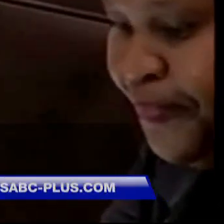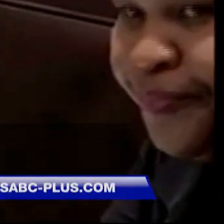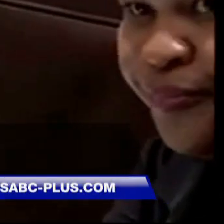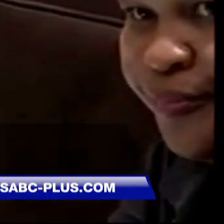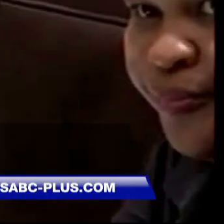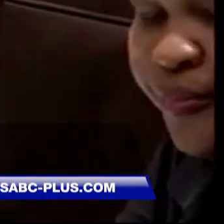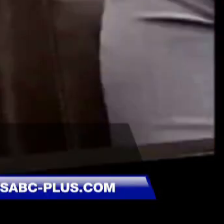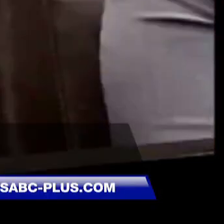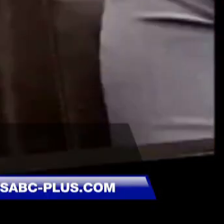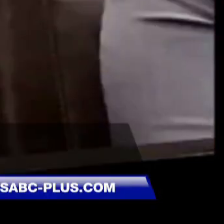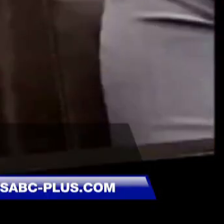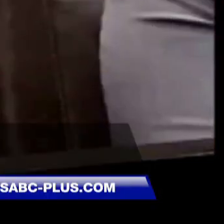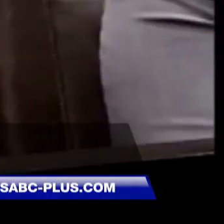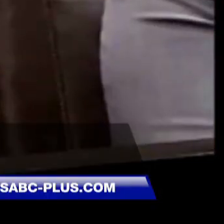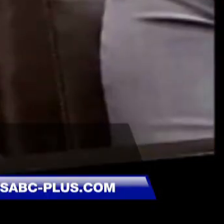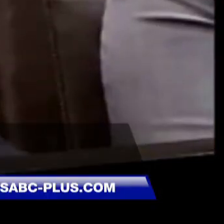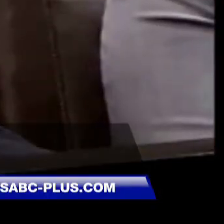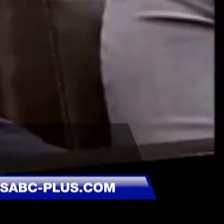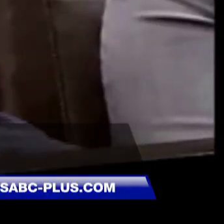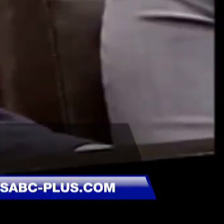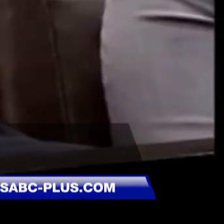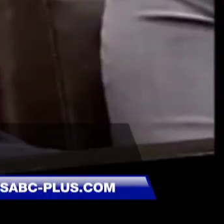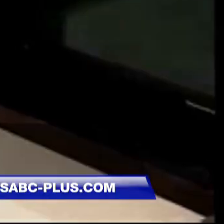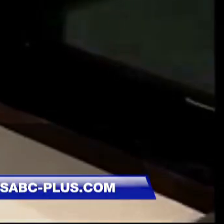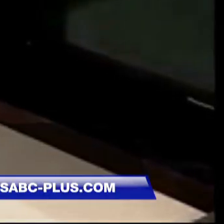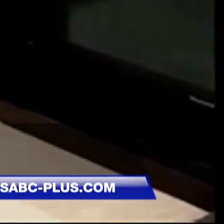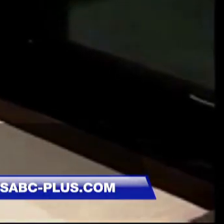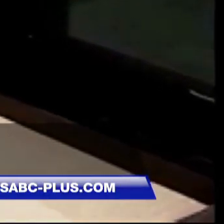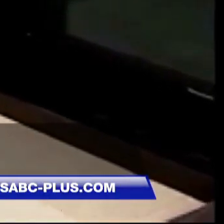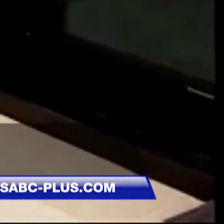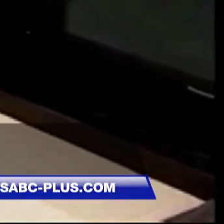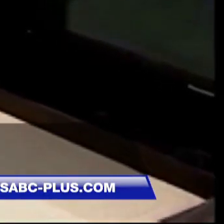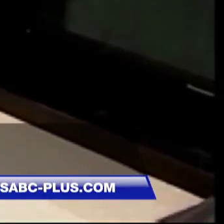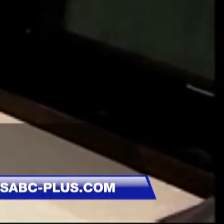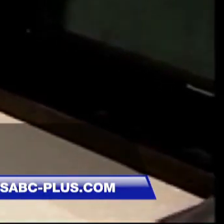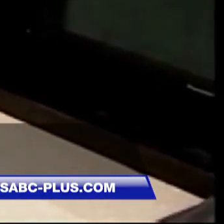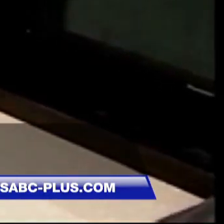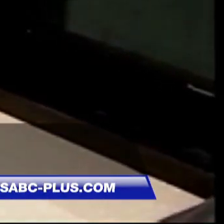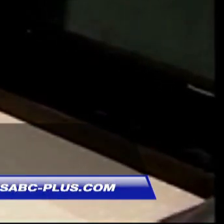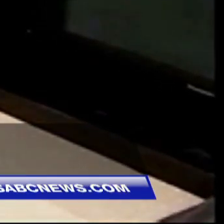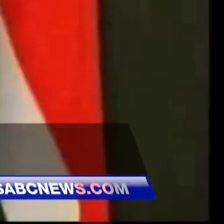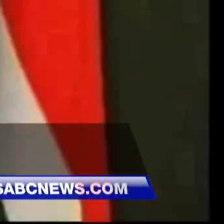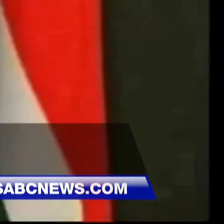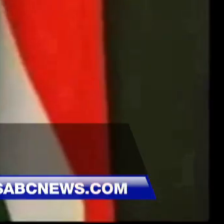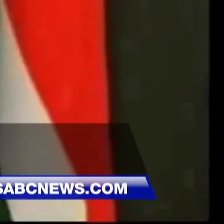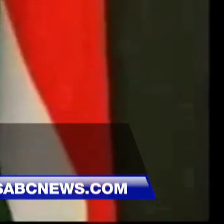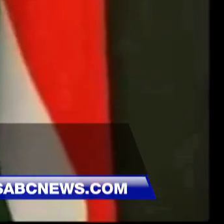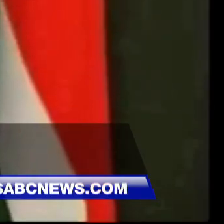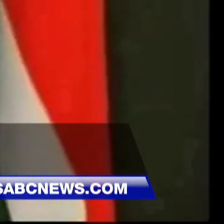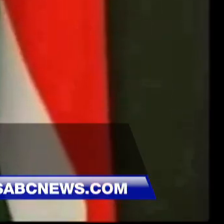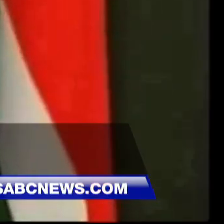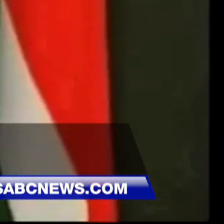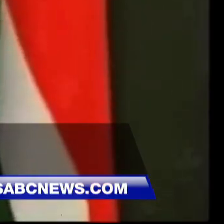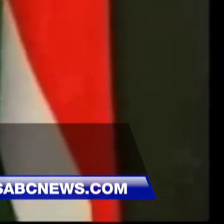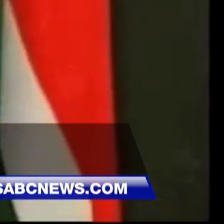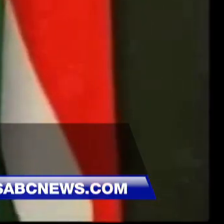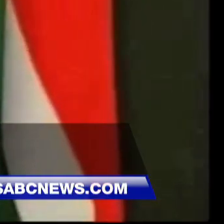adversity. Nene, who succeeded Gordhan, worked closely with him as the Deputy Finance Minister for a period of